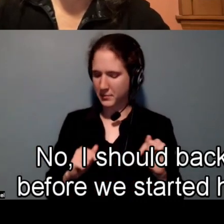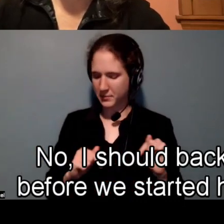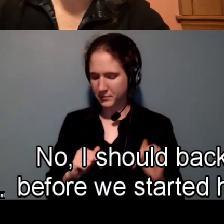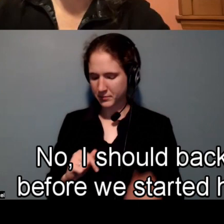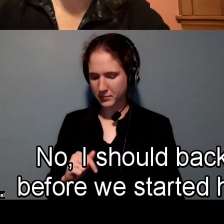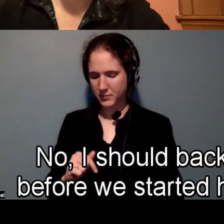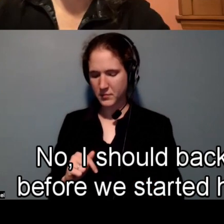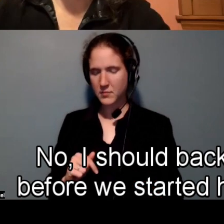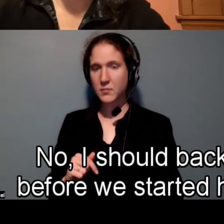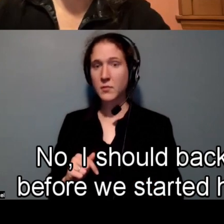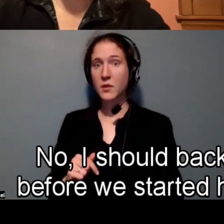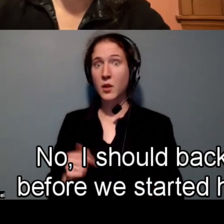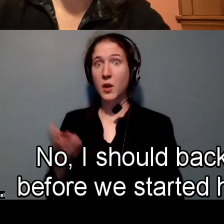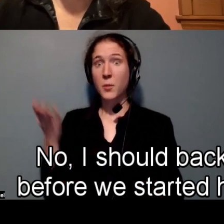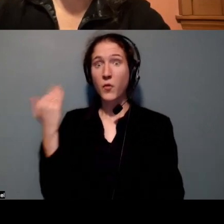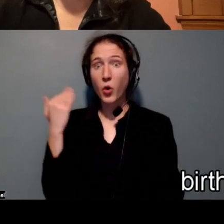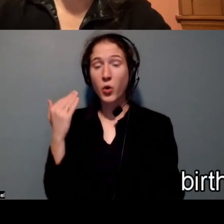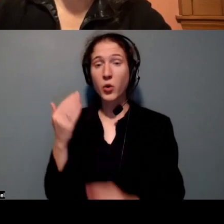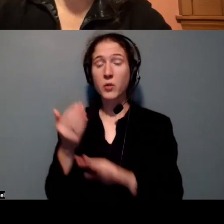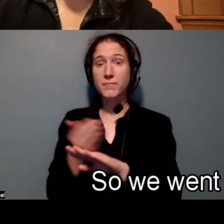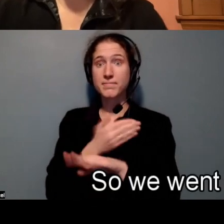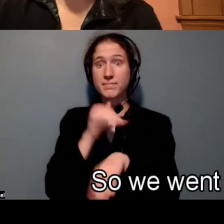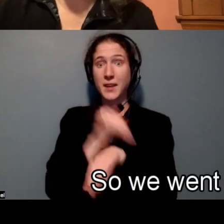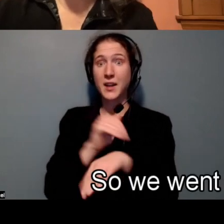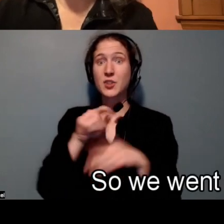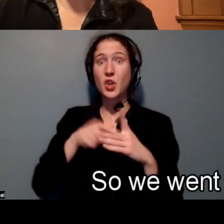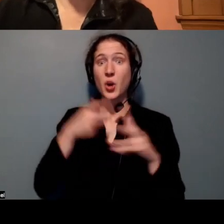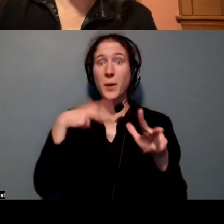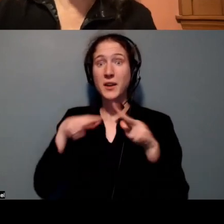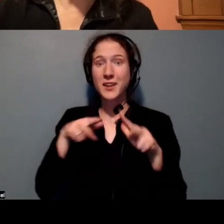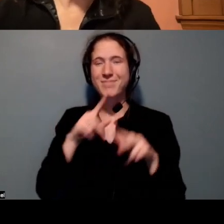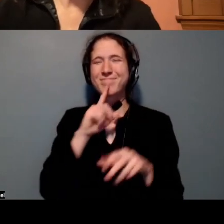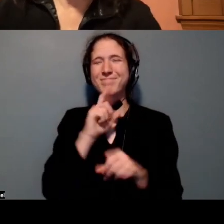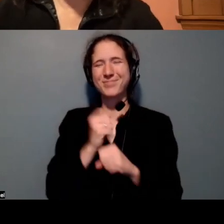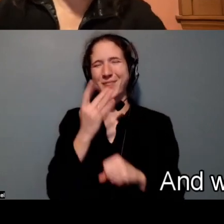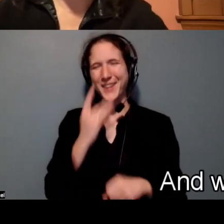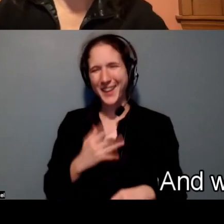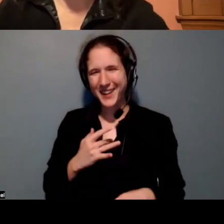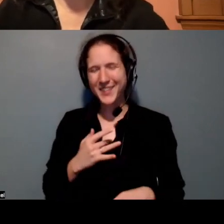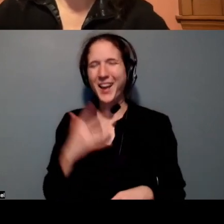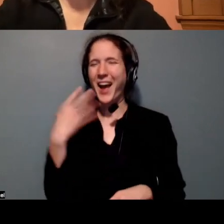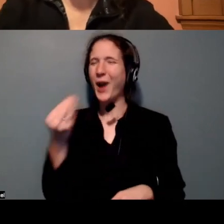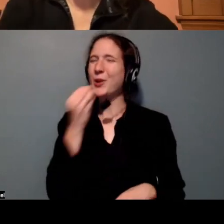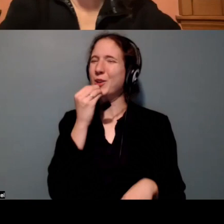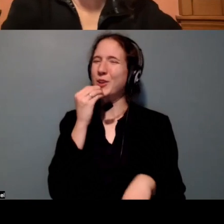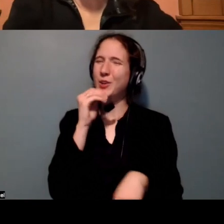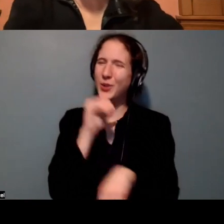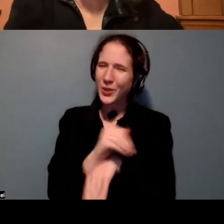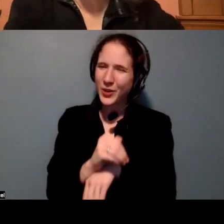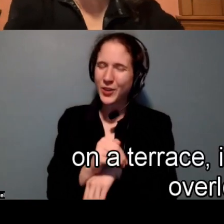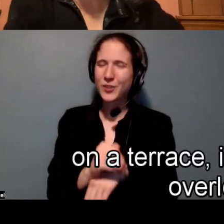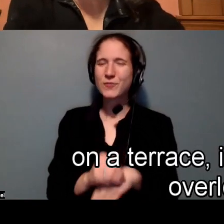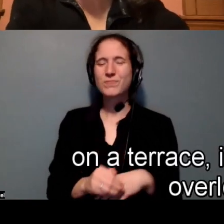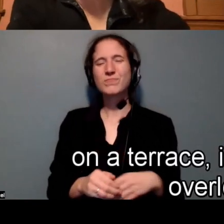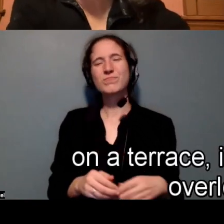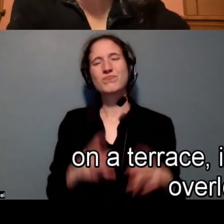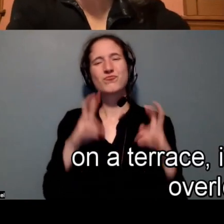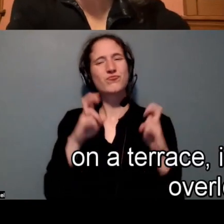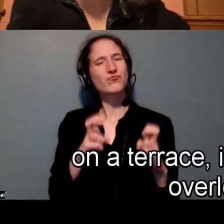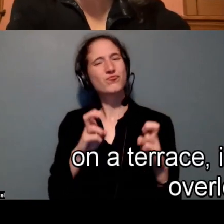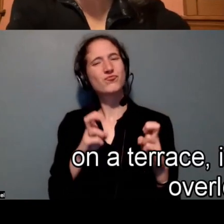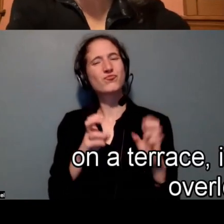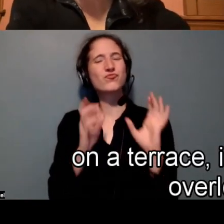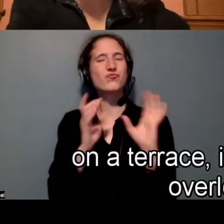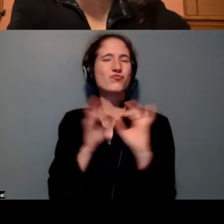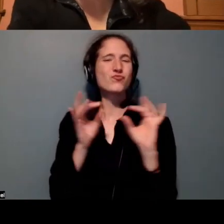evening before we started hiking was my actual birthday. So we went out to dinner, and we were on a terrace